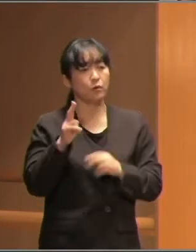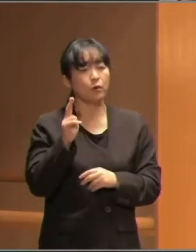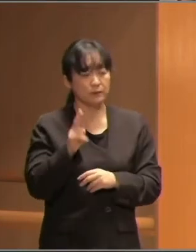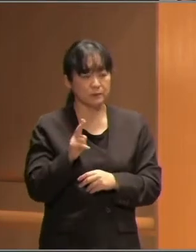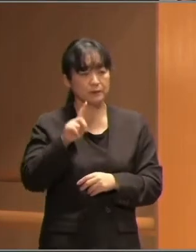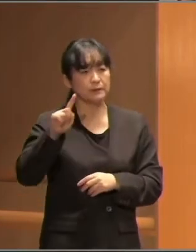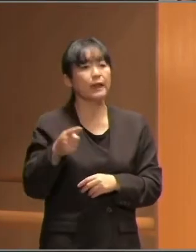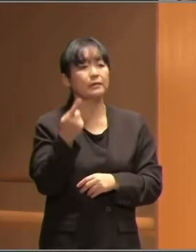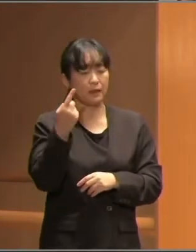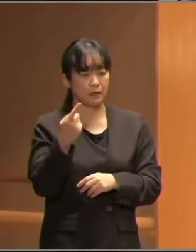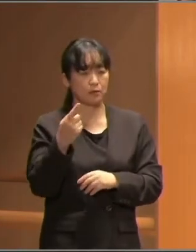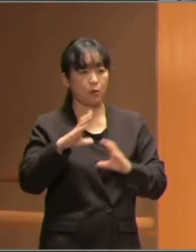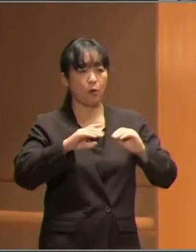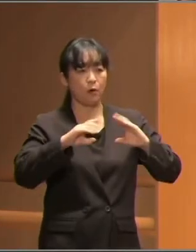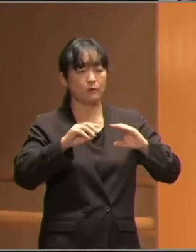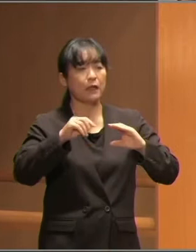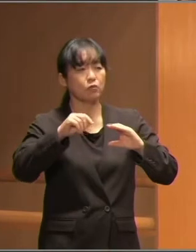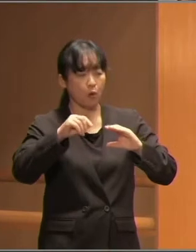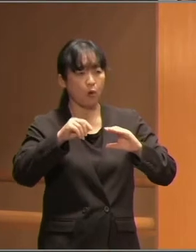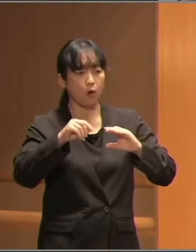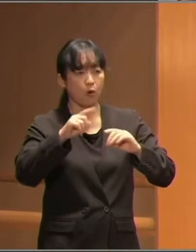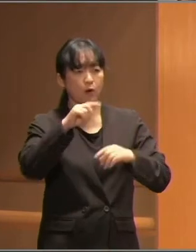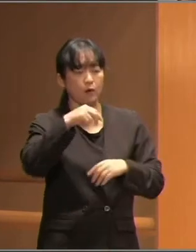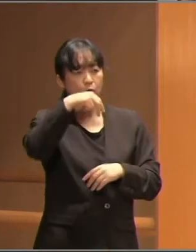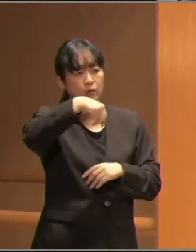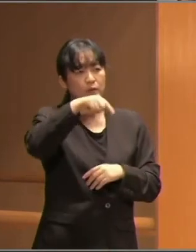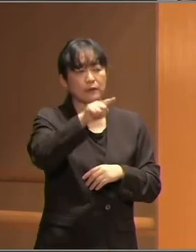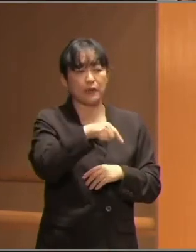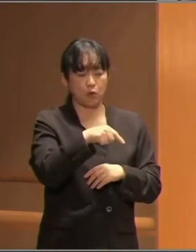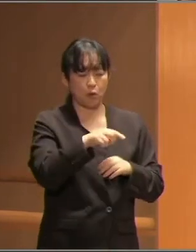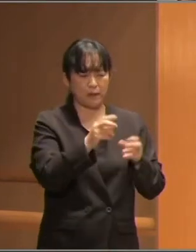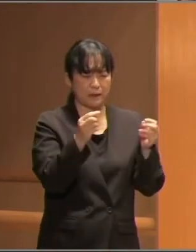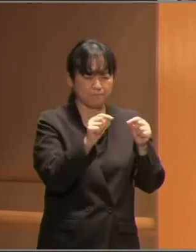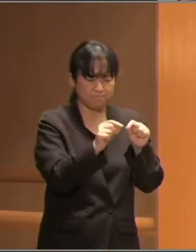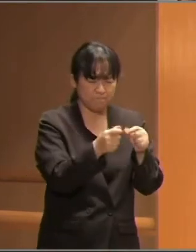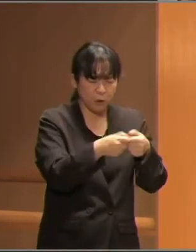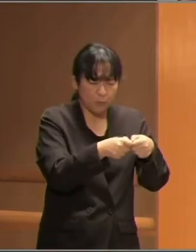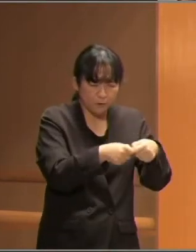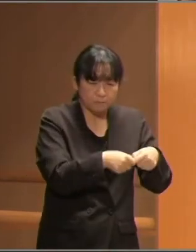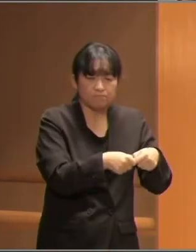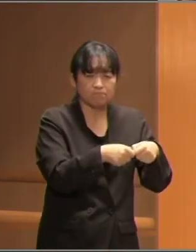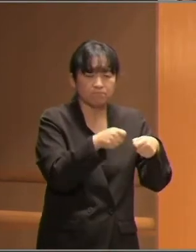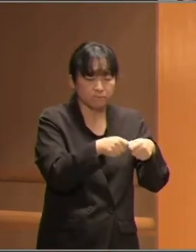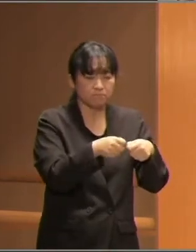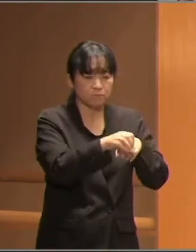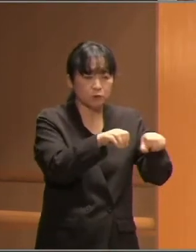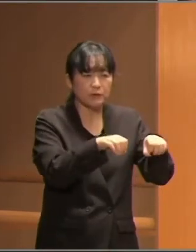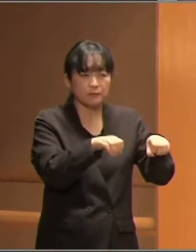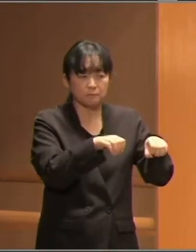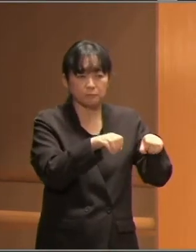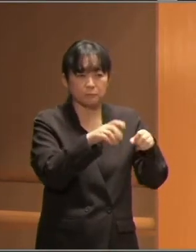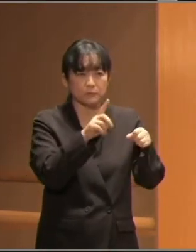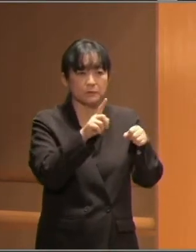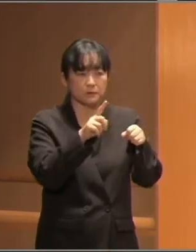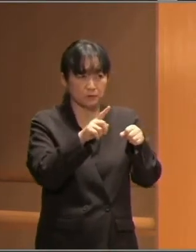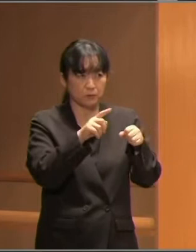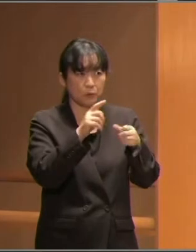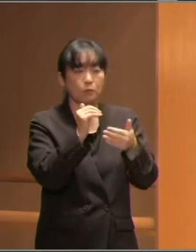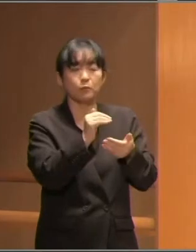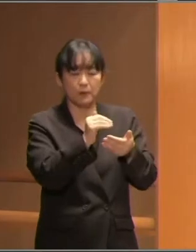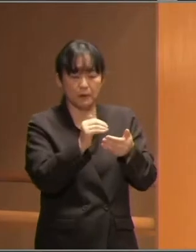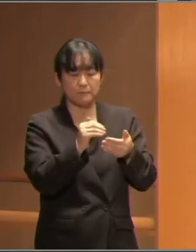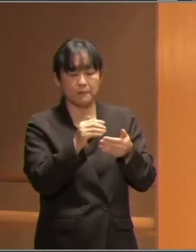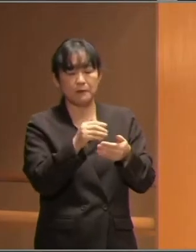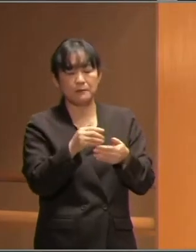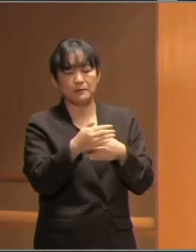So using the natural clay and putting them into the nanometer level, we can produce such